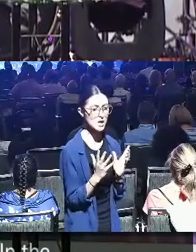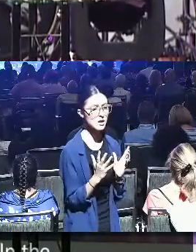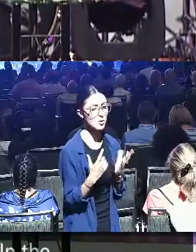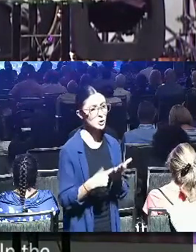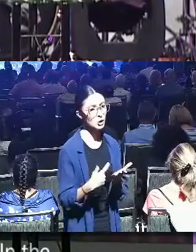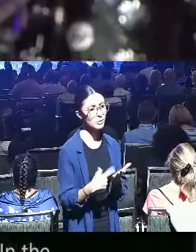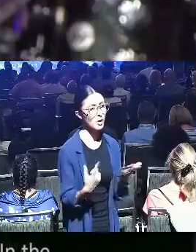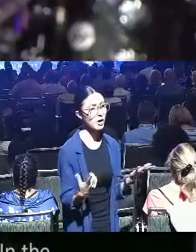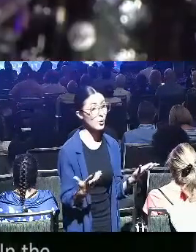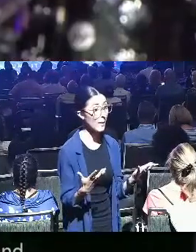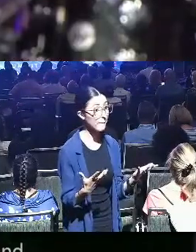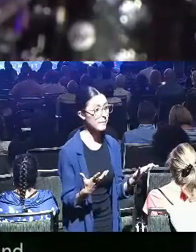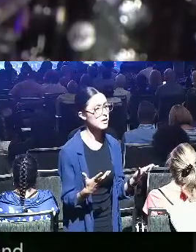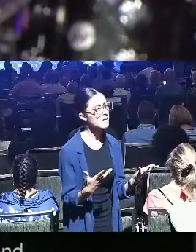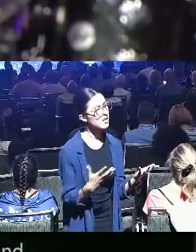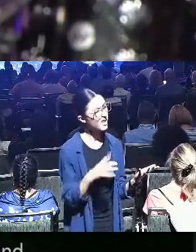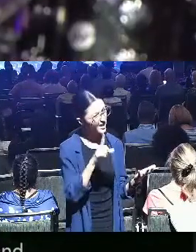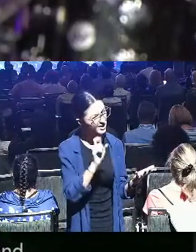times?